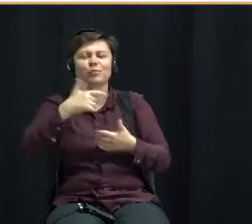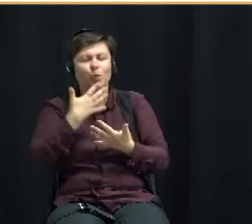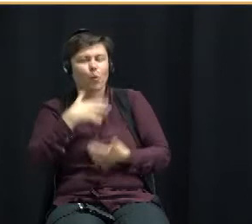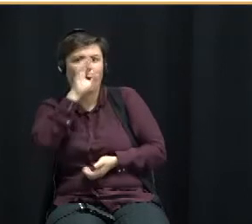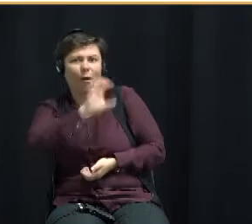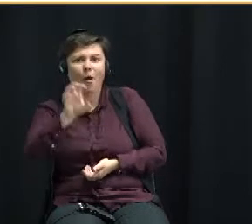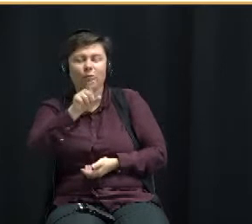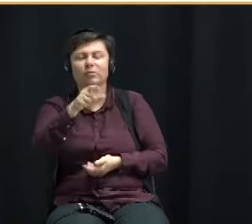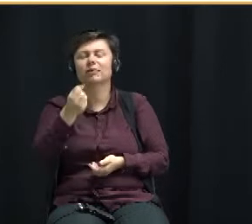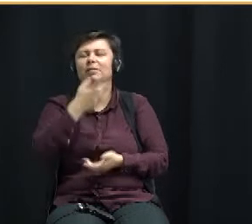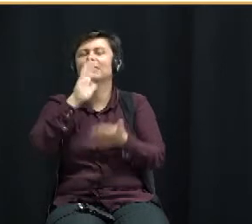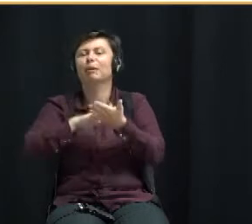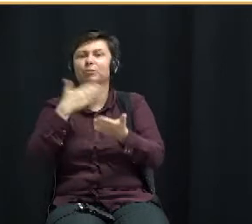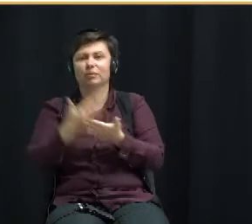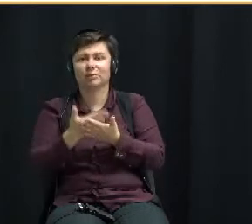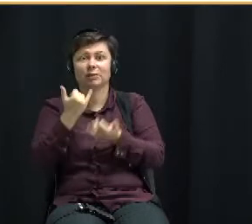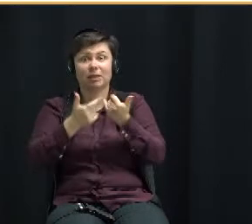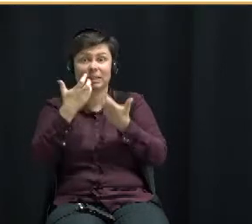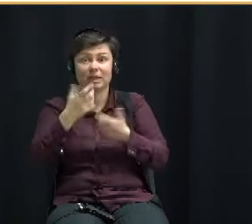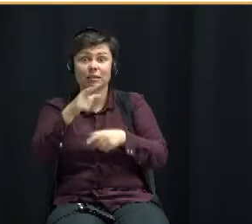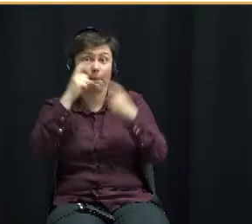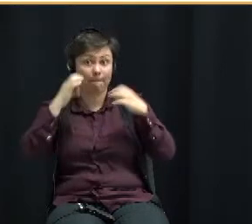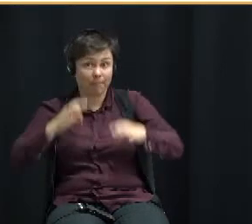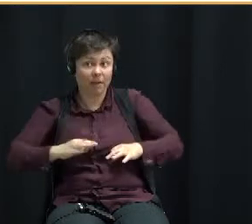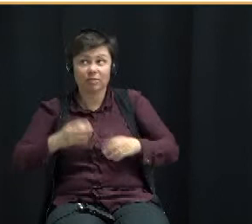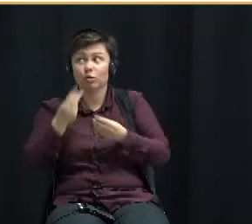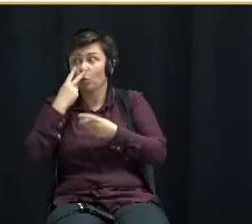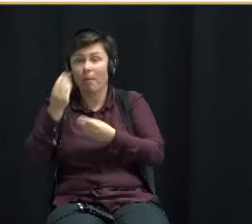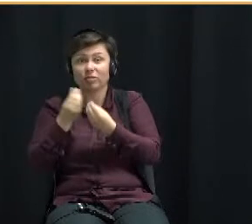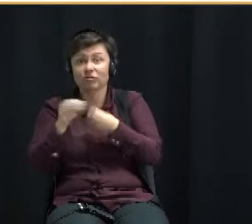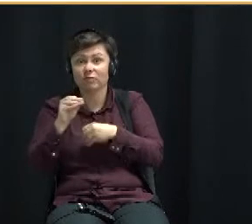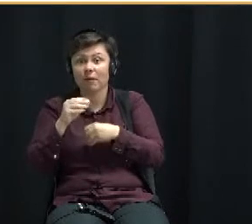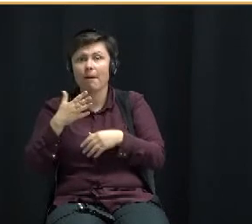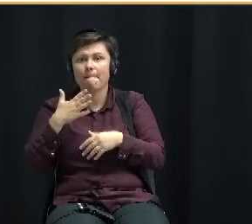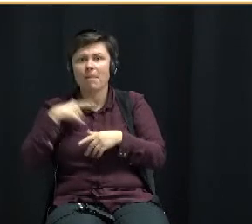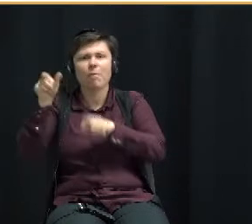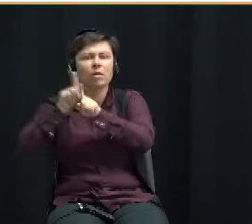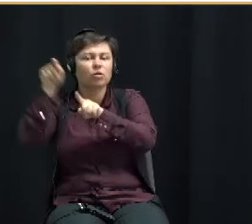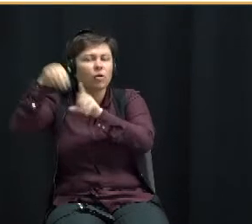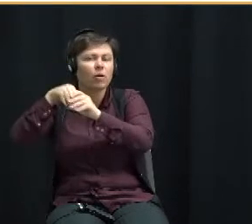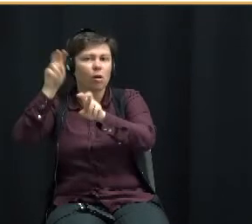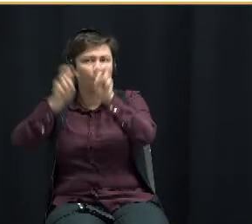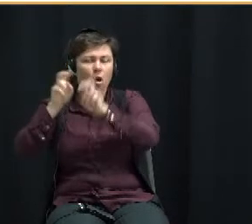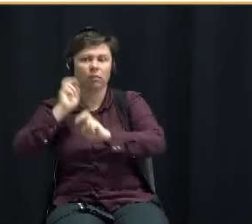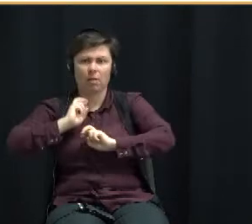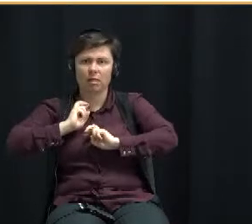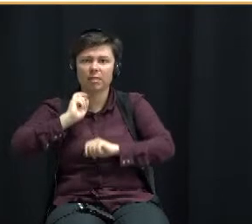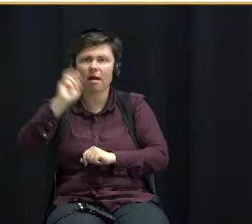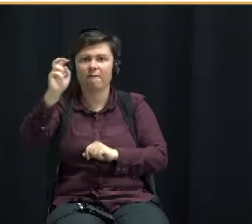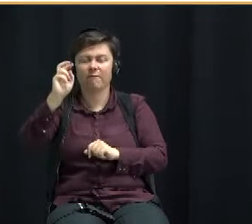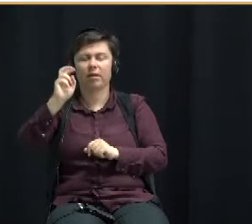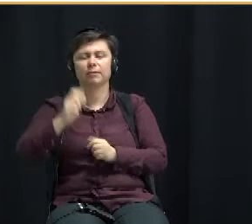at more of these amazing examples, there are hotels, there are trams, there are